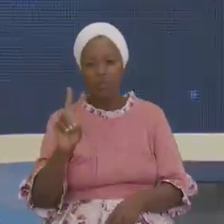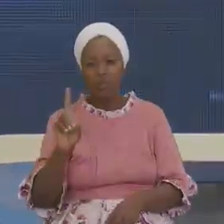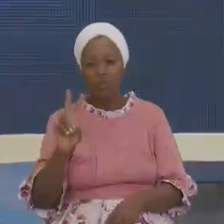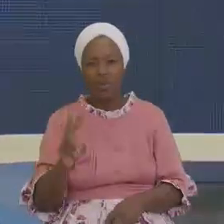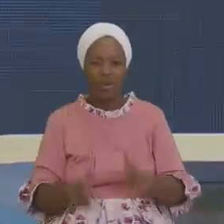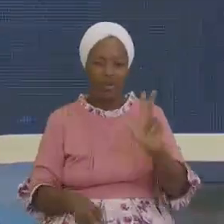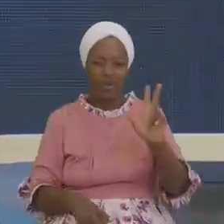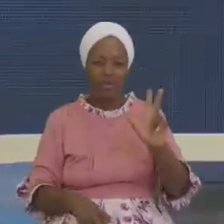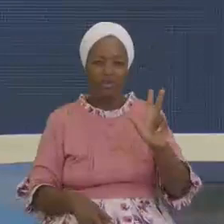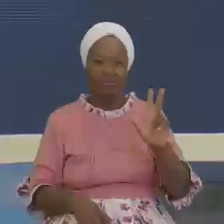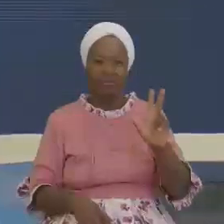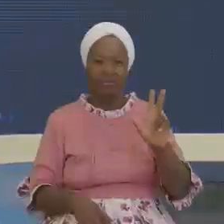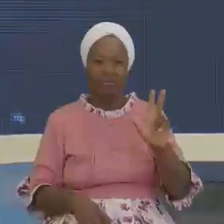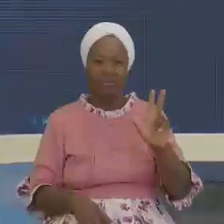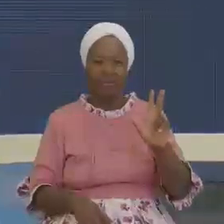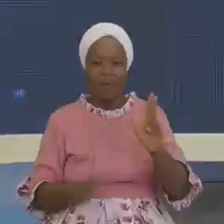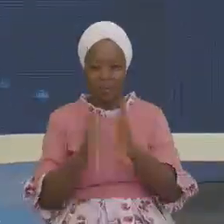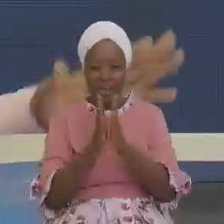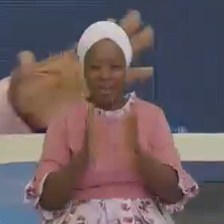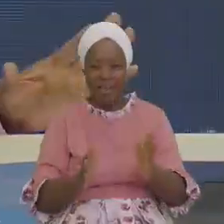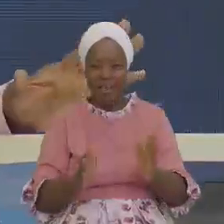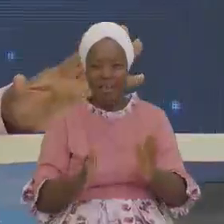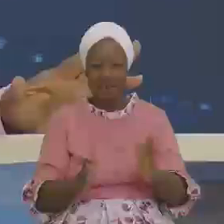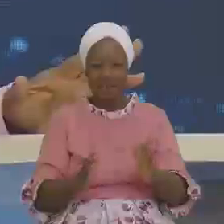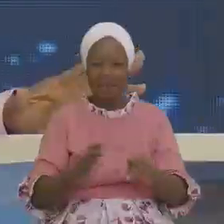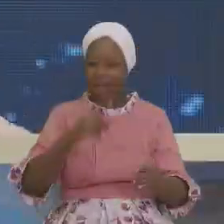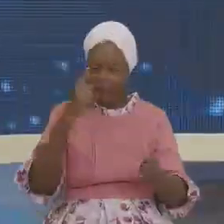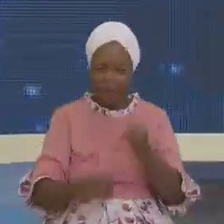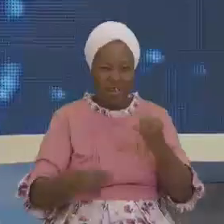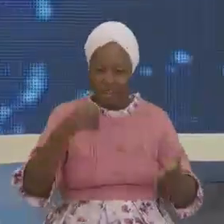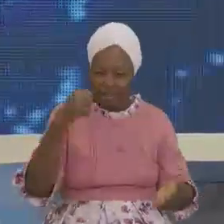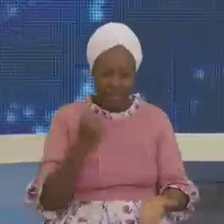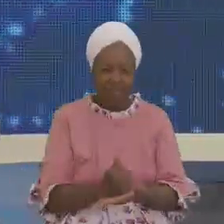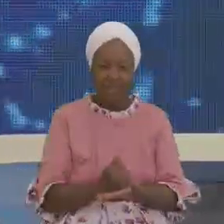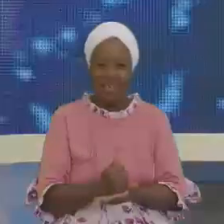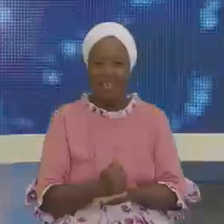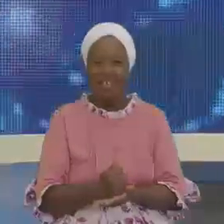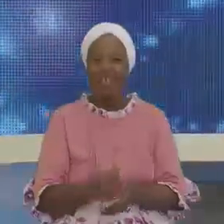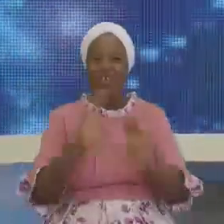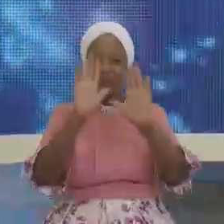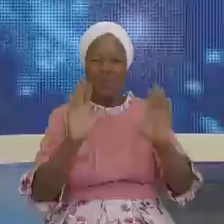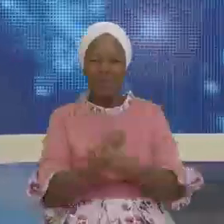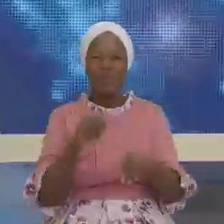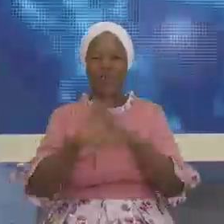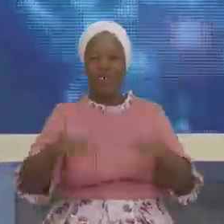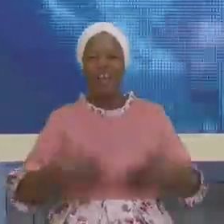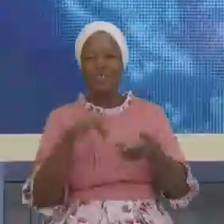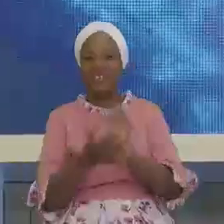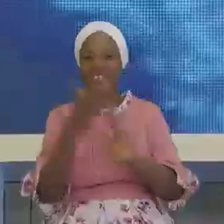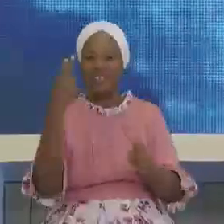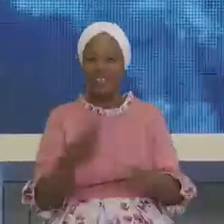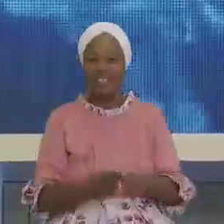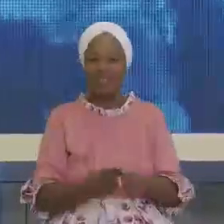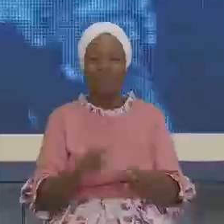1, 2, 3. Prayer. Final amen. Miracle in your life.